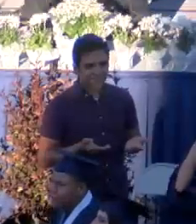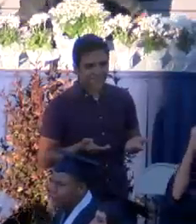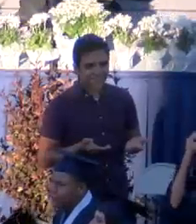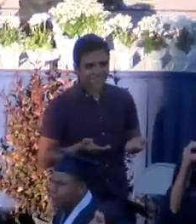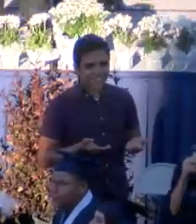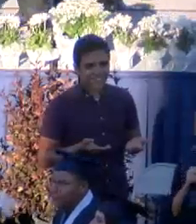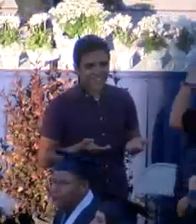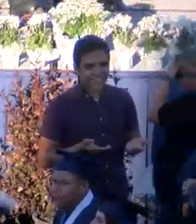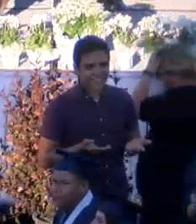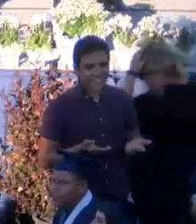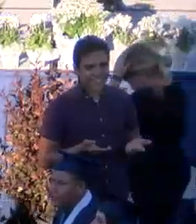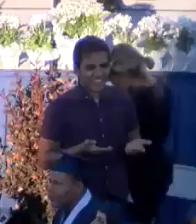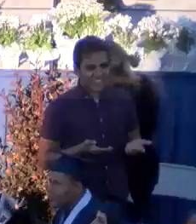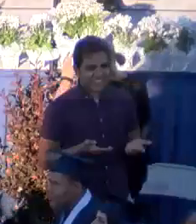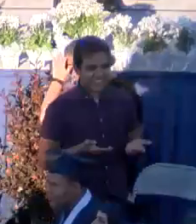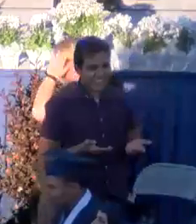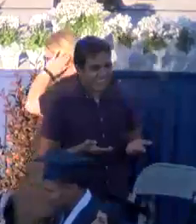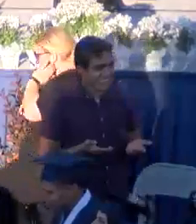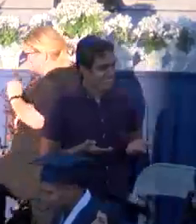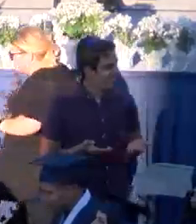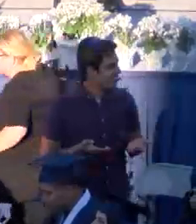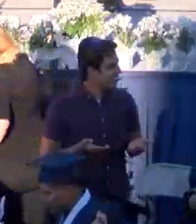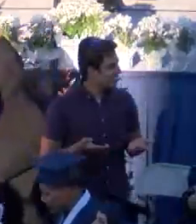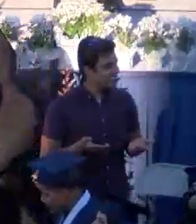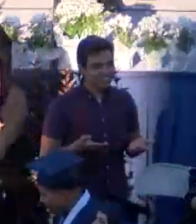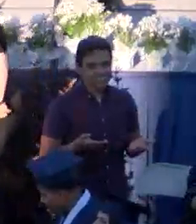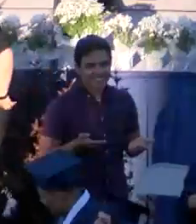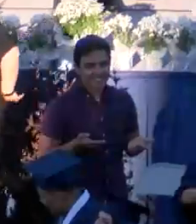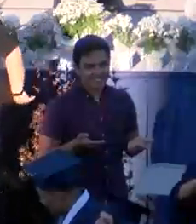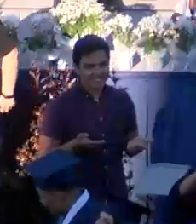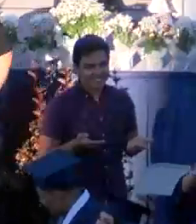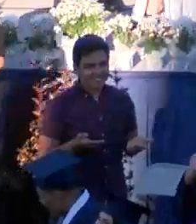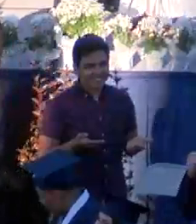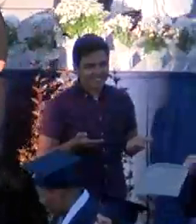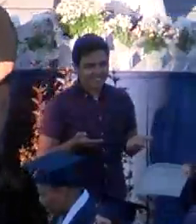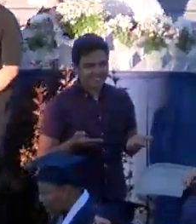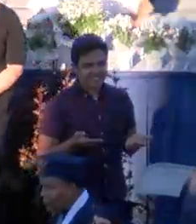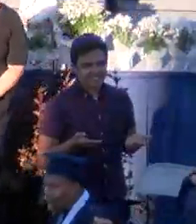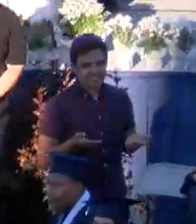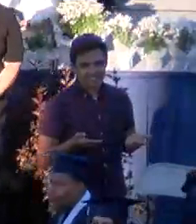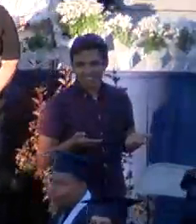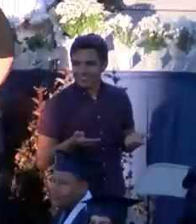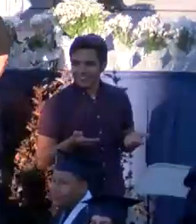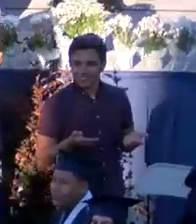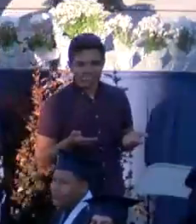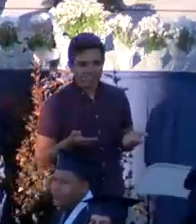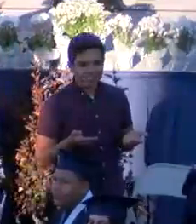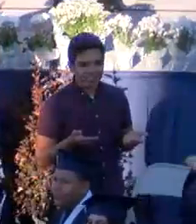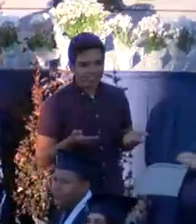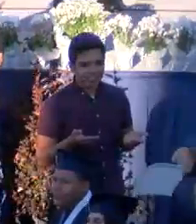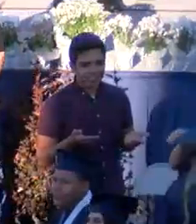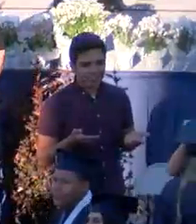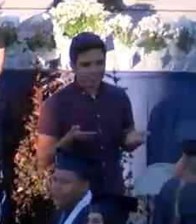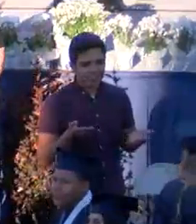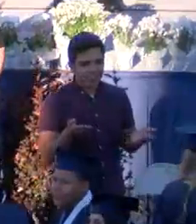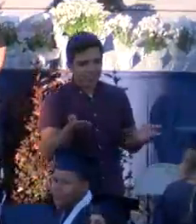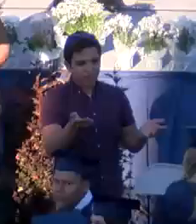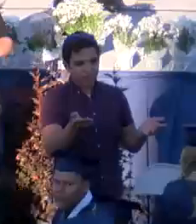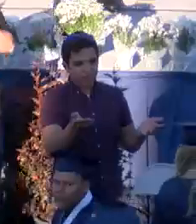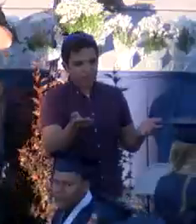Bunger. Juliana Ventura. Sadie Search. Did that work?